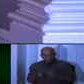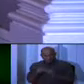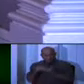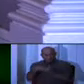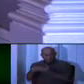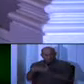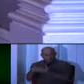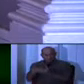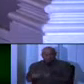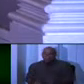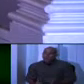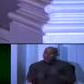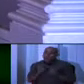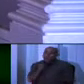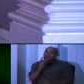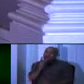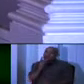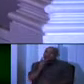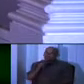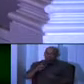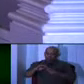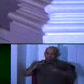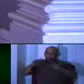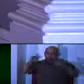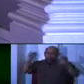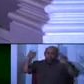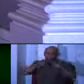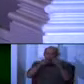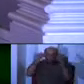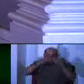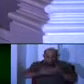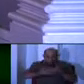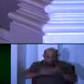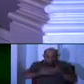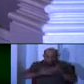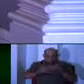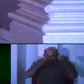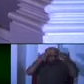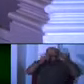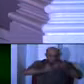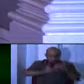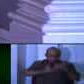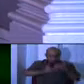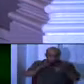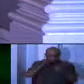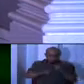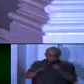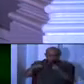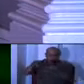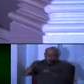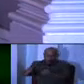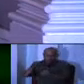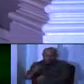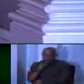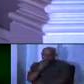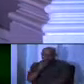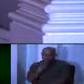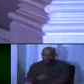The life light blazed out of the darkness. The darkness couldn't put it out.